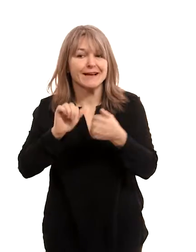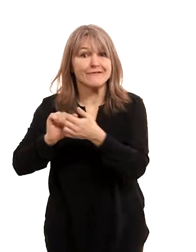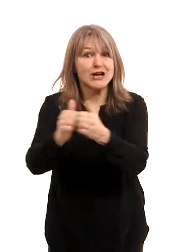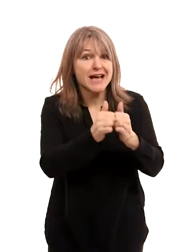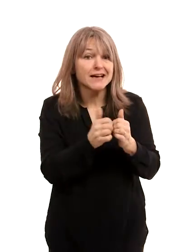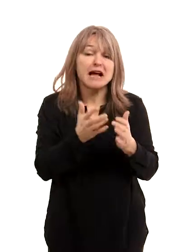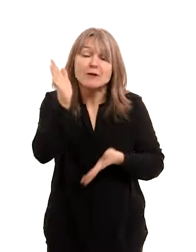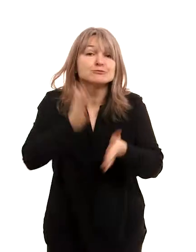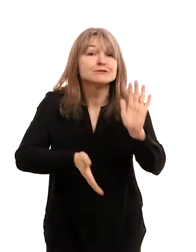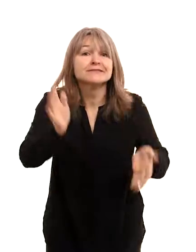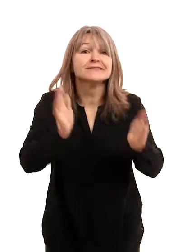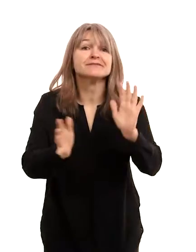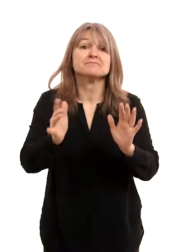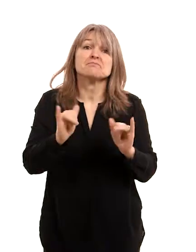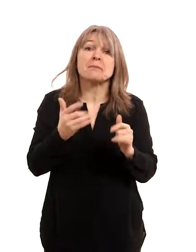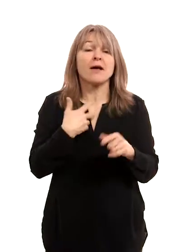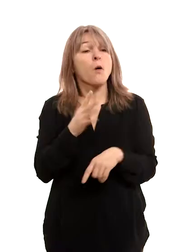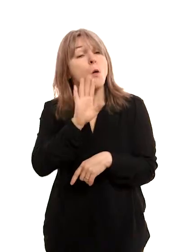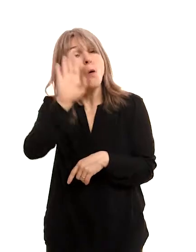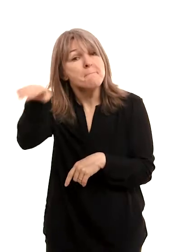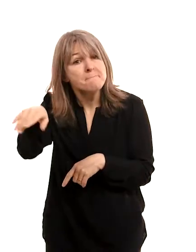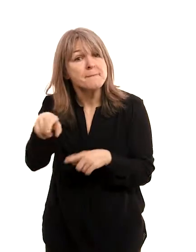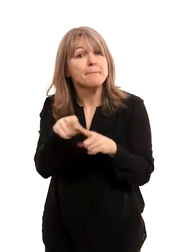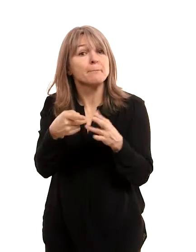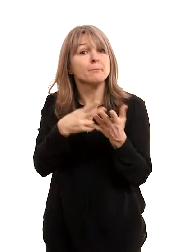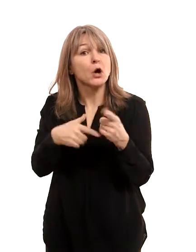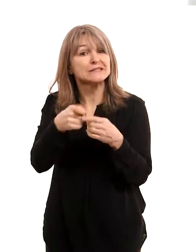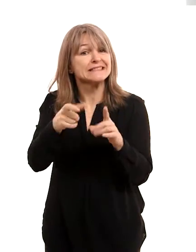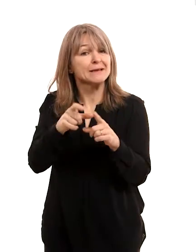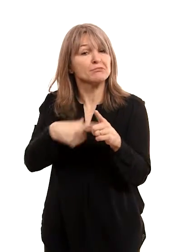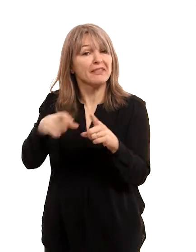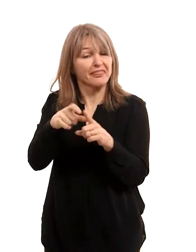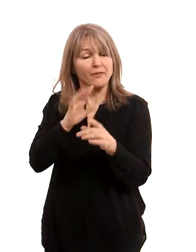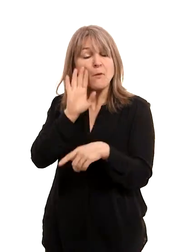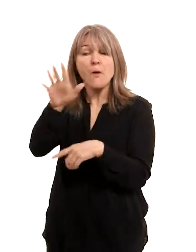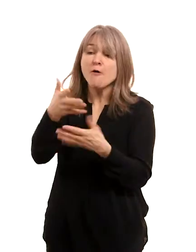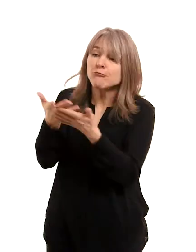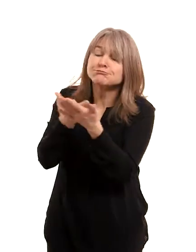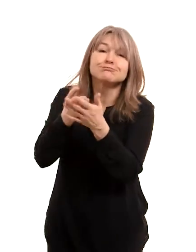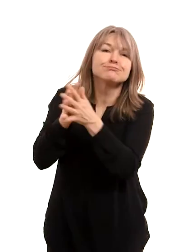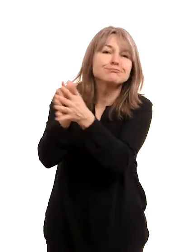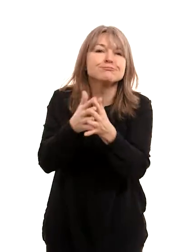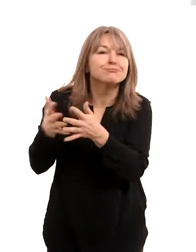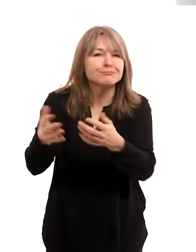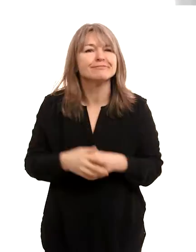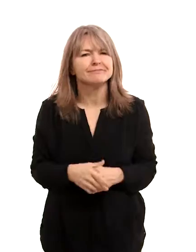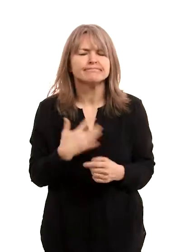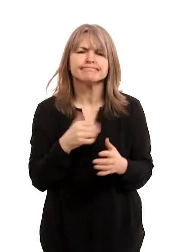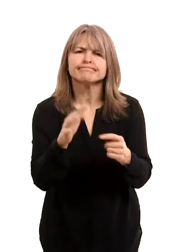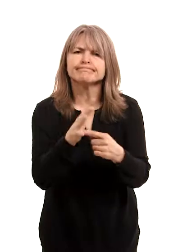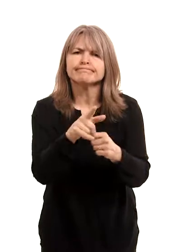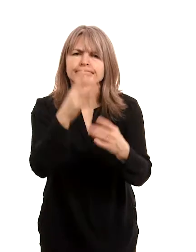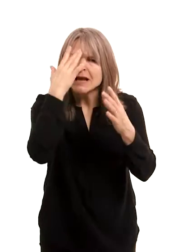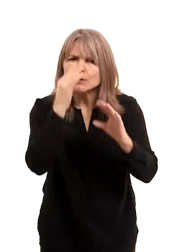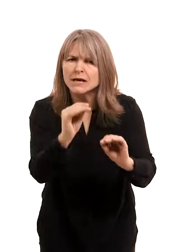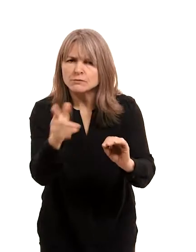also like to make time for my home friends in Ponty. It's important to get your education, go to college or university or get a trade. I